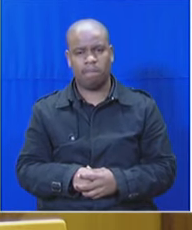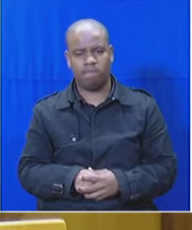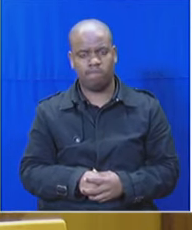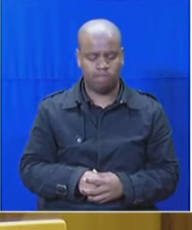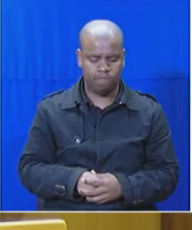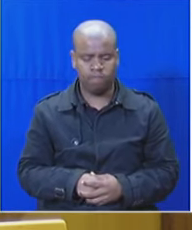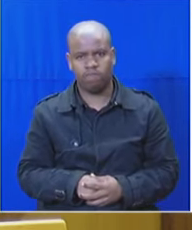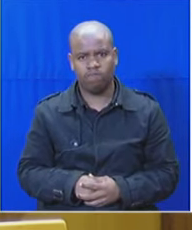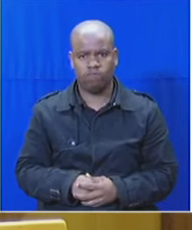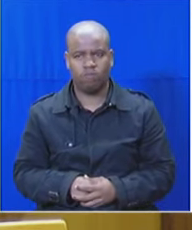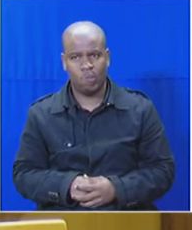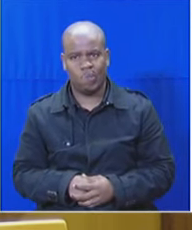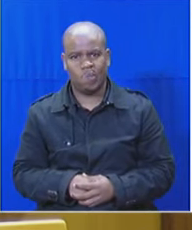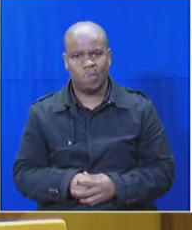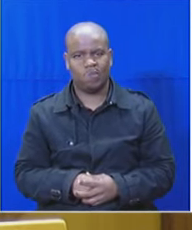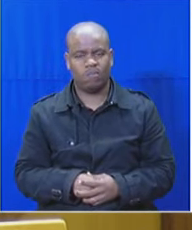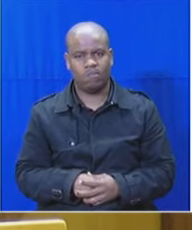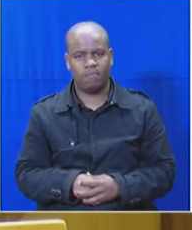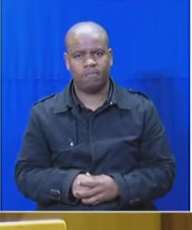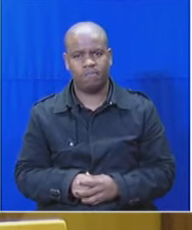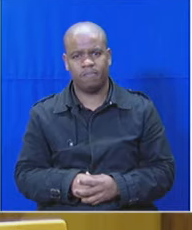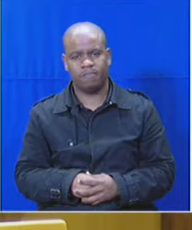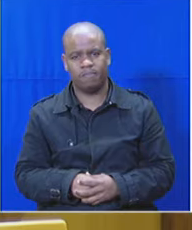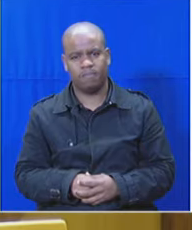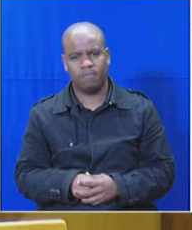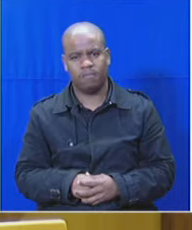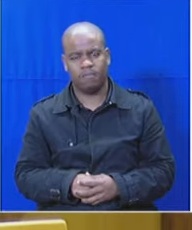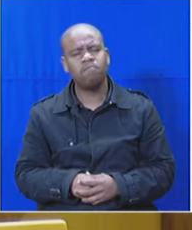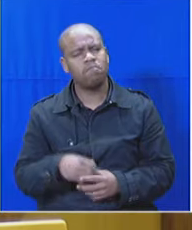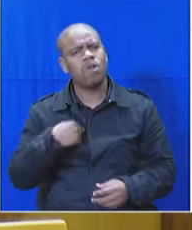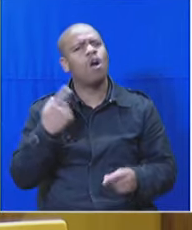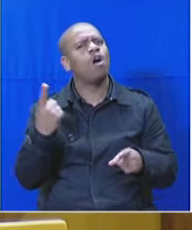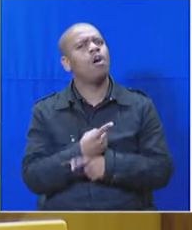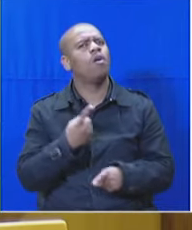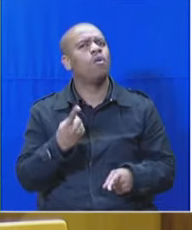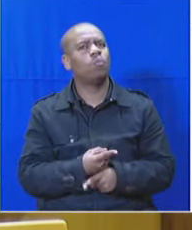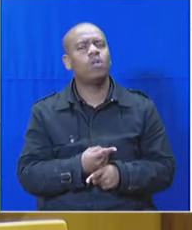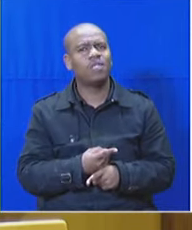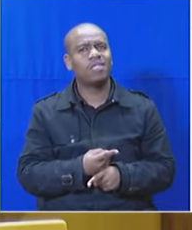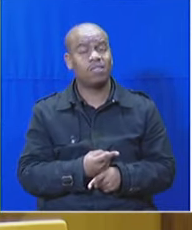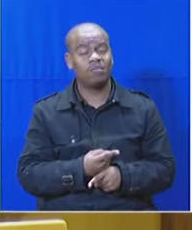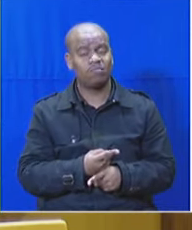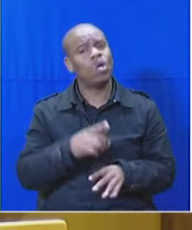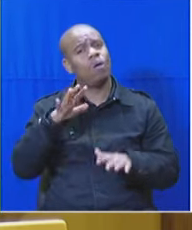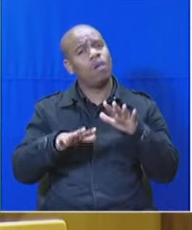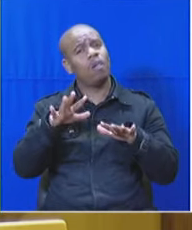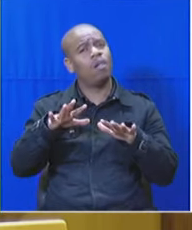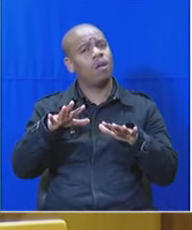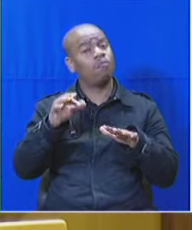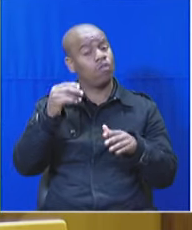always, Honourable Minister, I've always wondered if these lyrics are